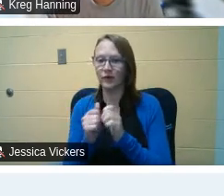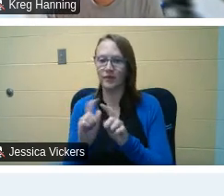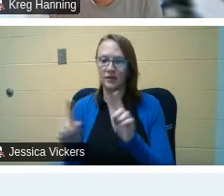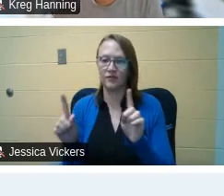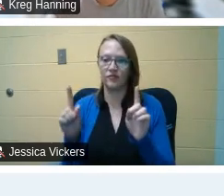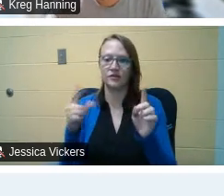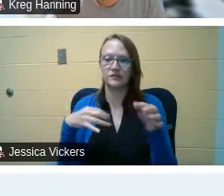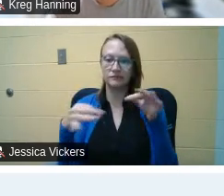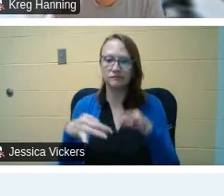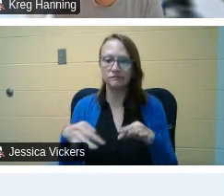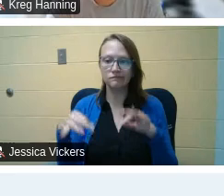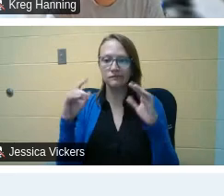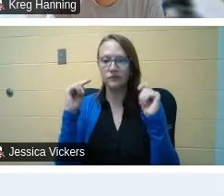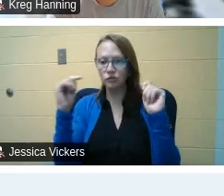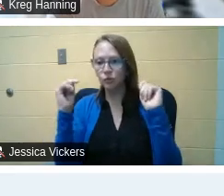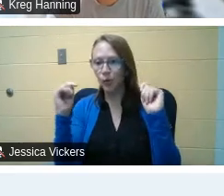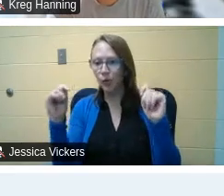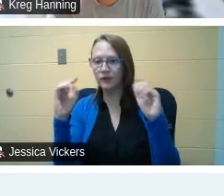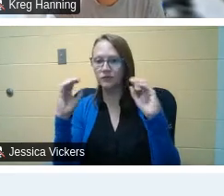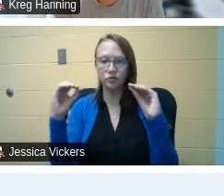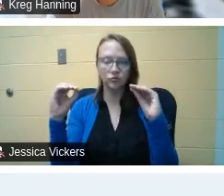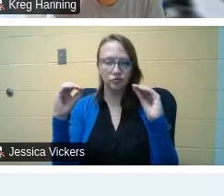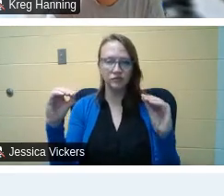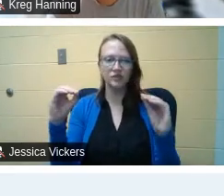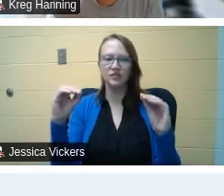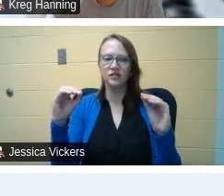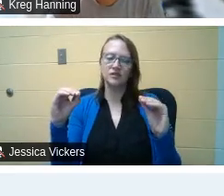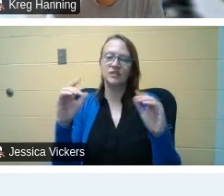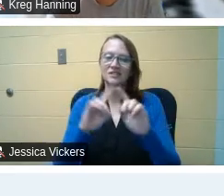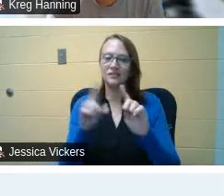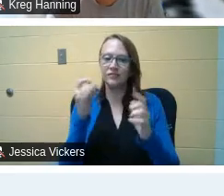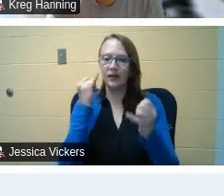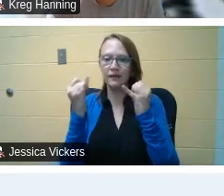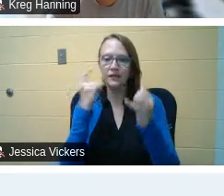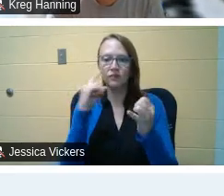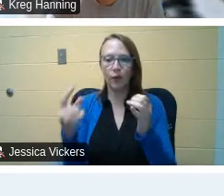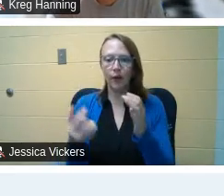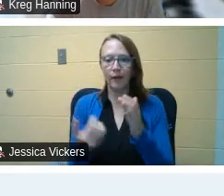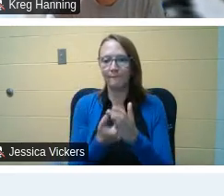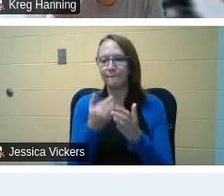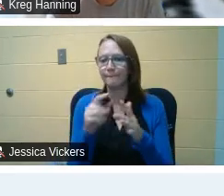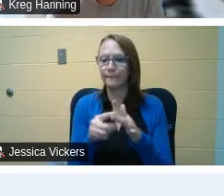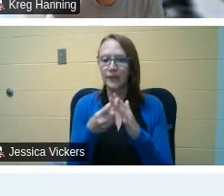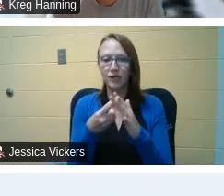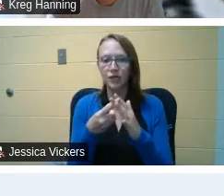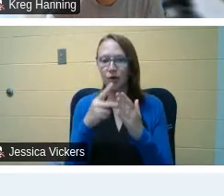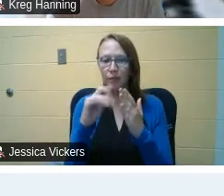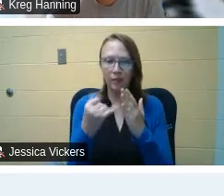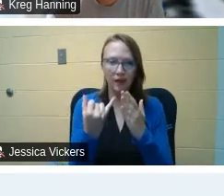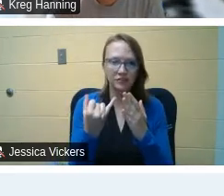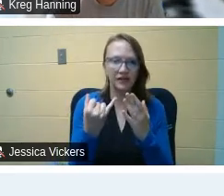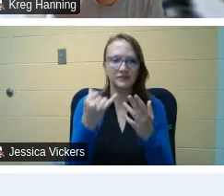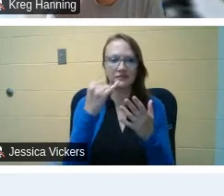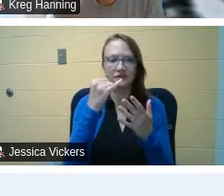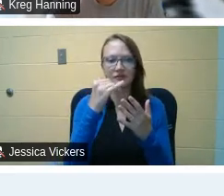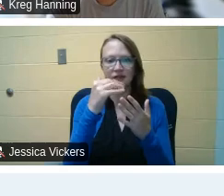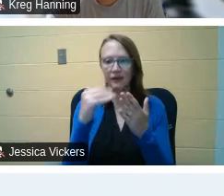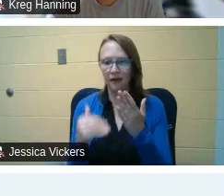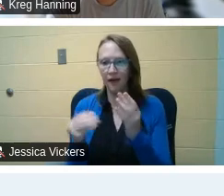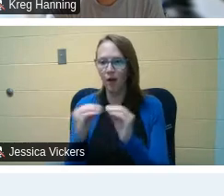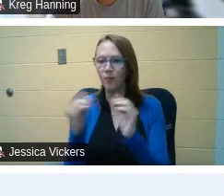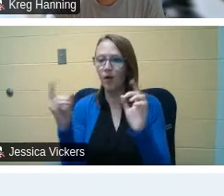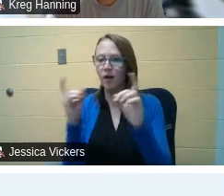from, projects that are really great to get started with, to maybe more complex projects for learners who are looking for